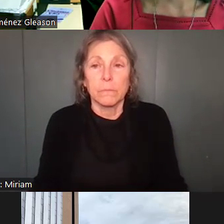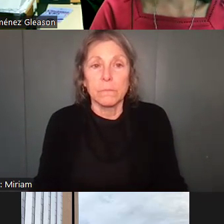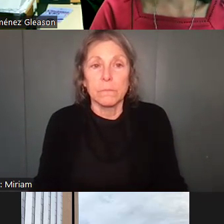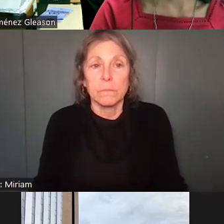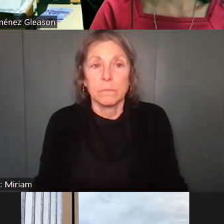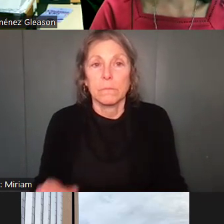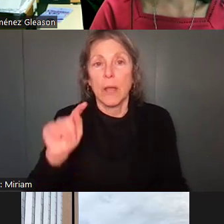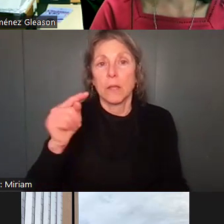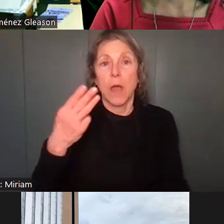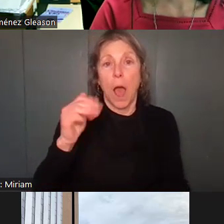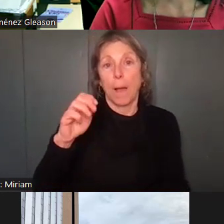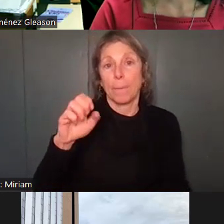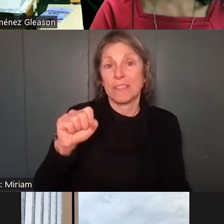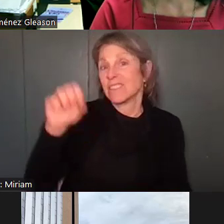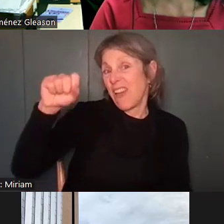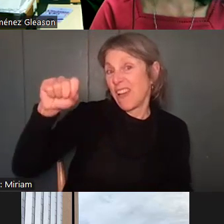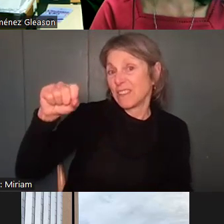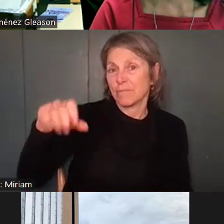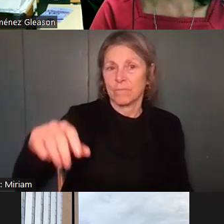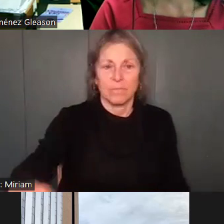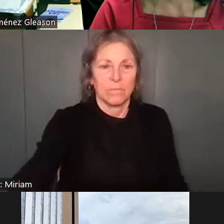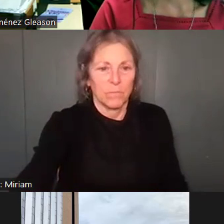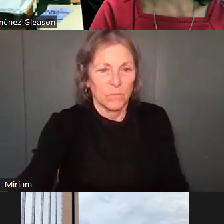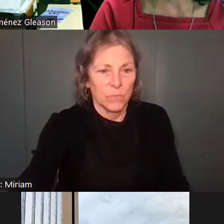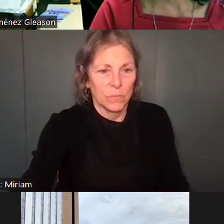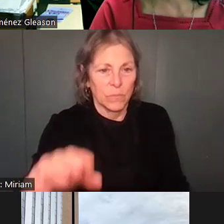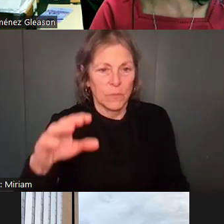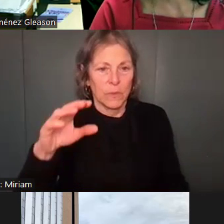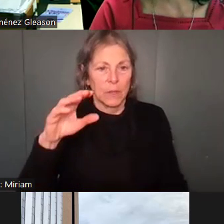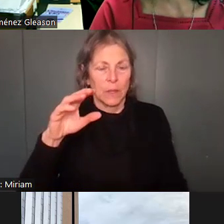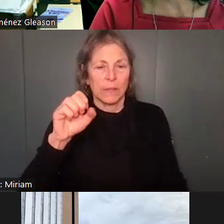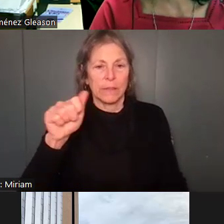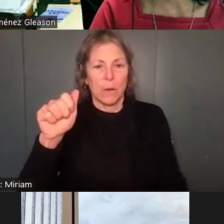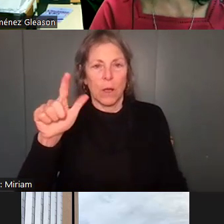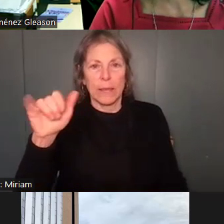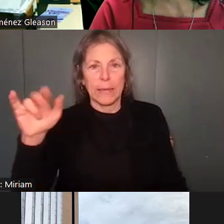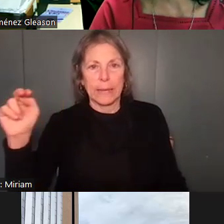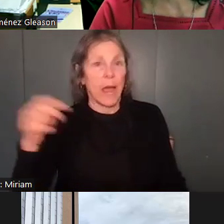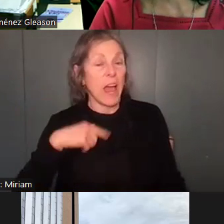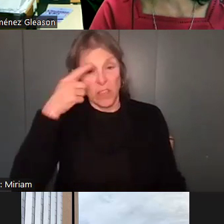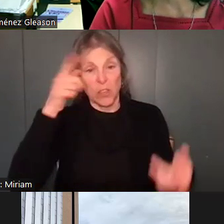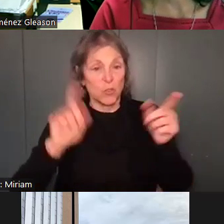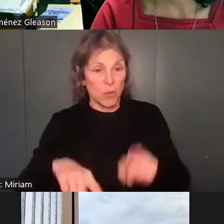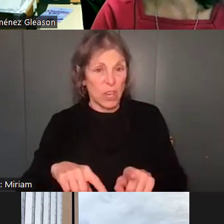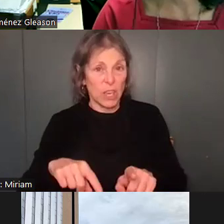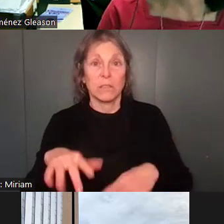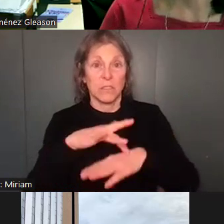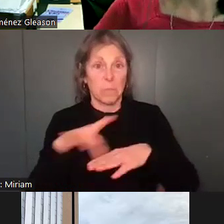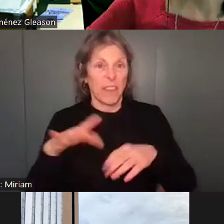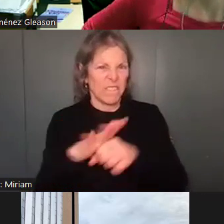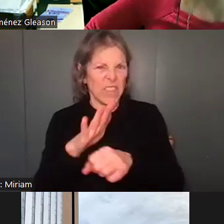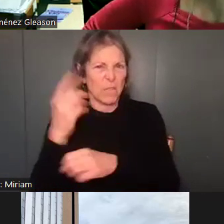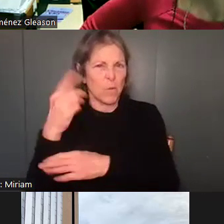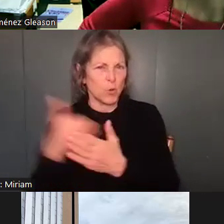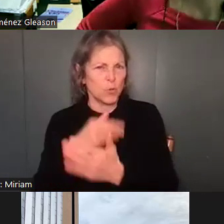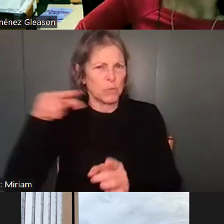Yeah. I agree. I was going to say fill the spots to have maybe some new perspective as well, but definitely